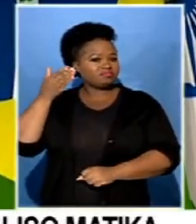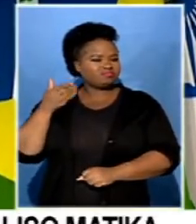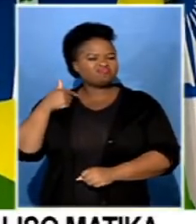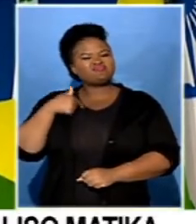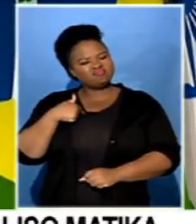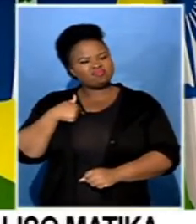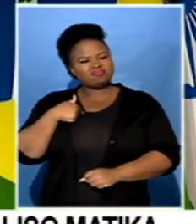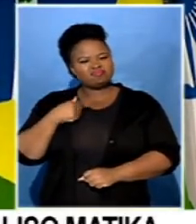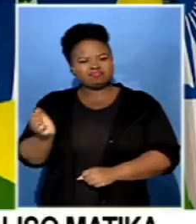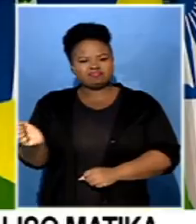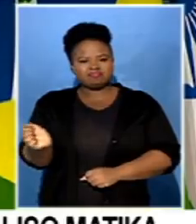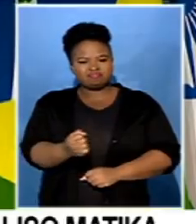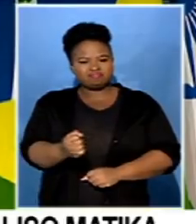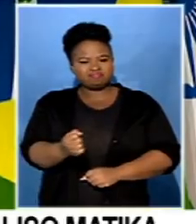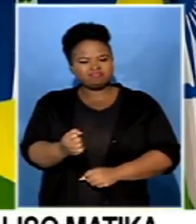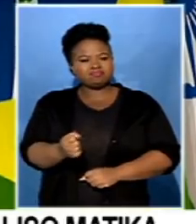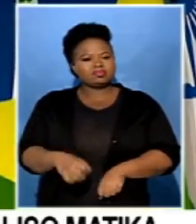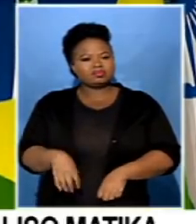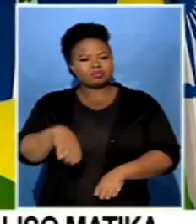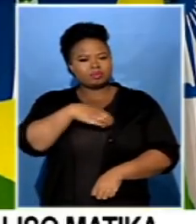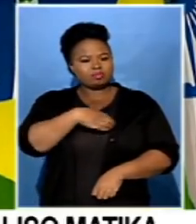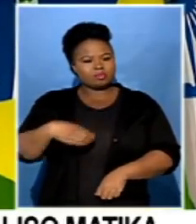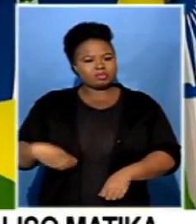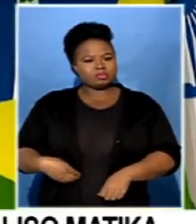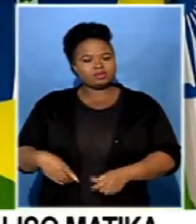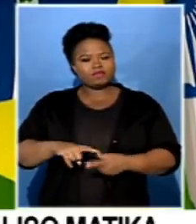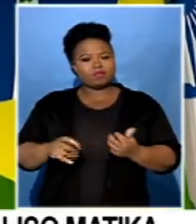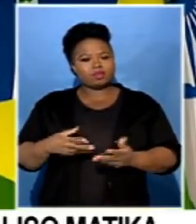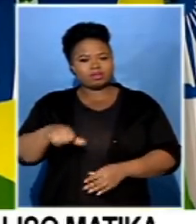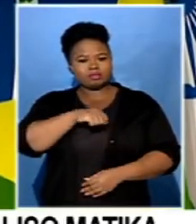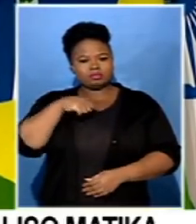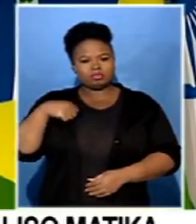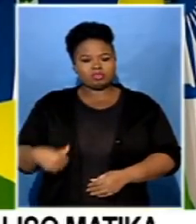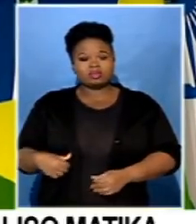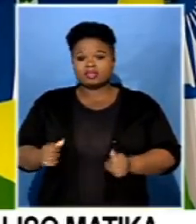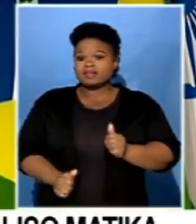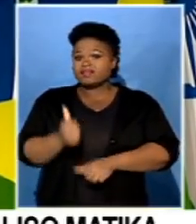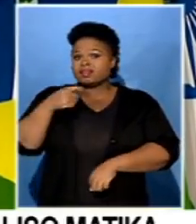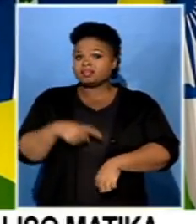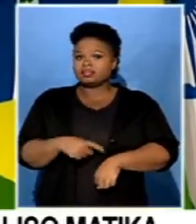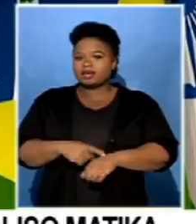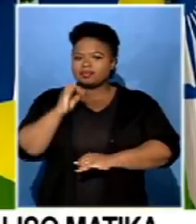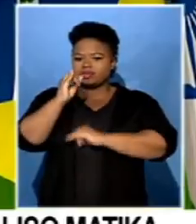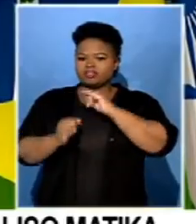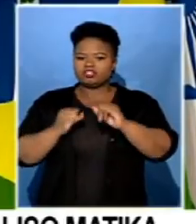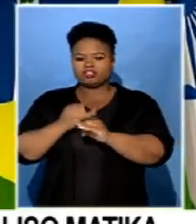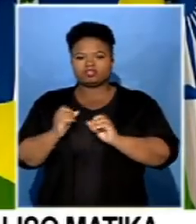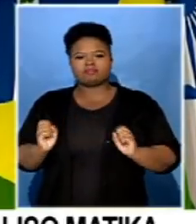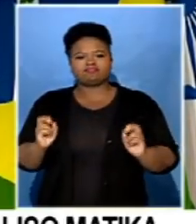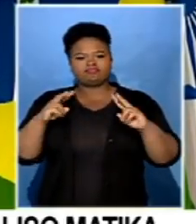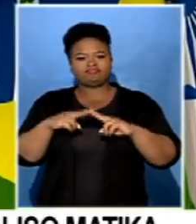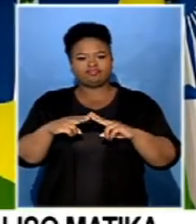I took office as the Chinese president, and the first international summit I attended was the 5th BRICS